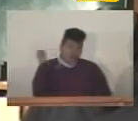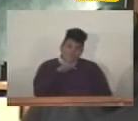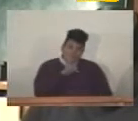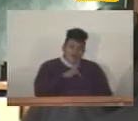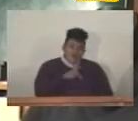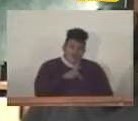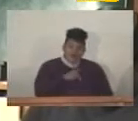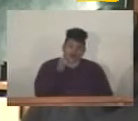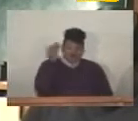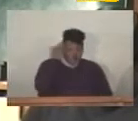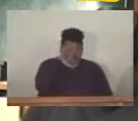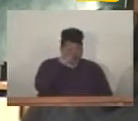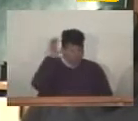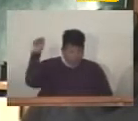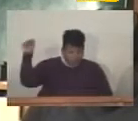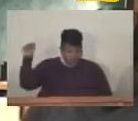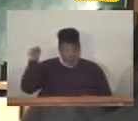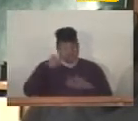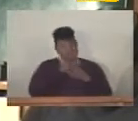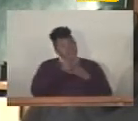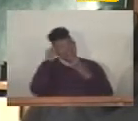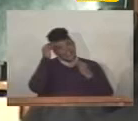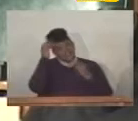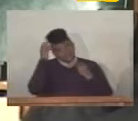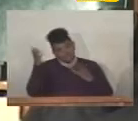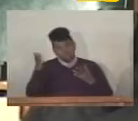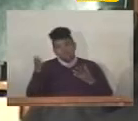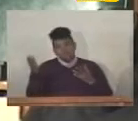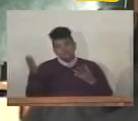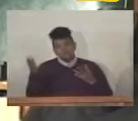James, Mr. President. I mentioned it earlier. It is